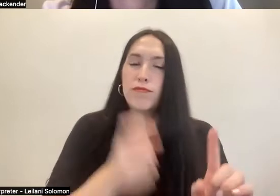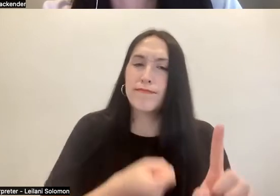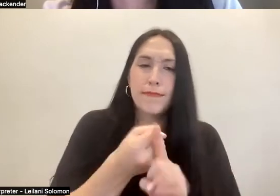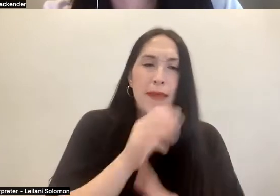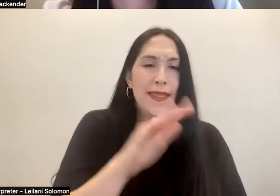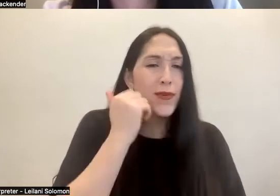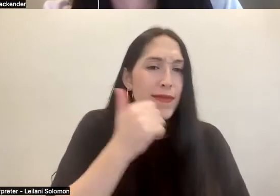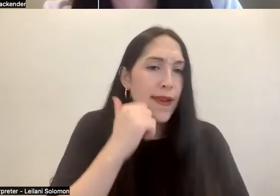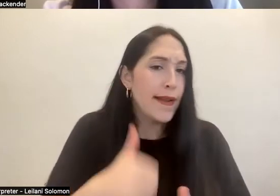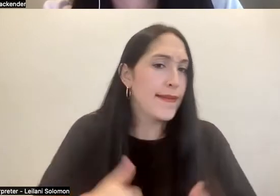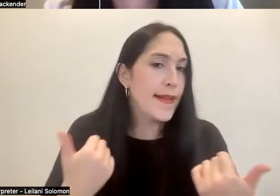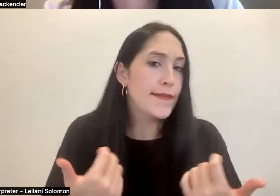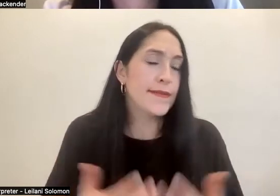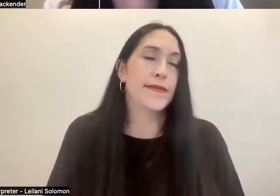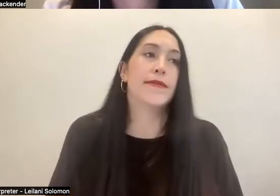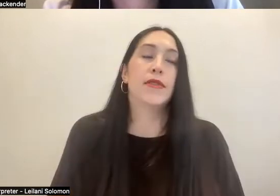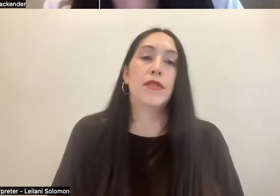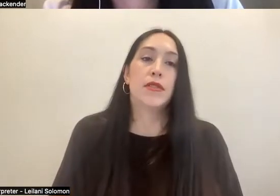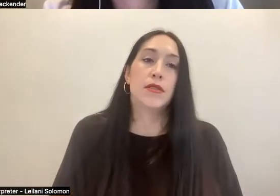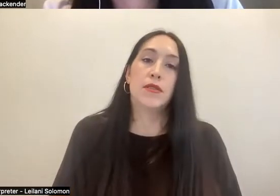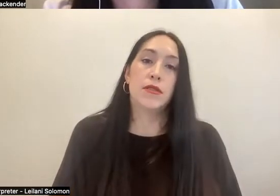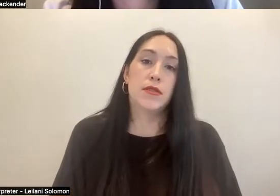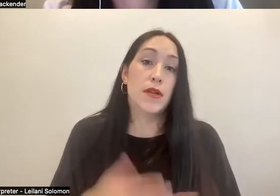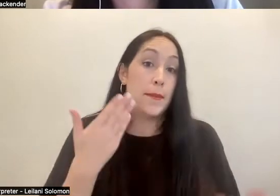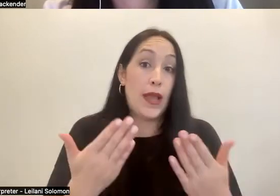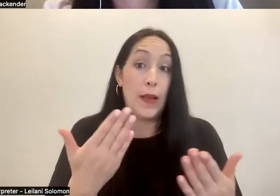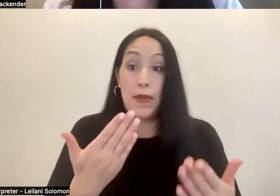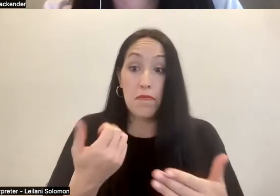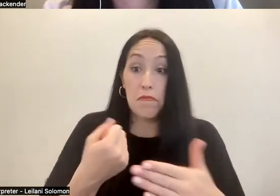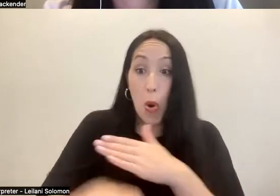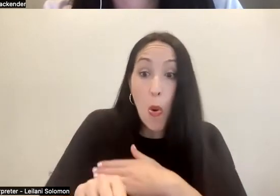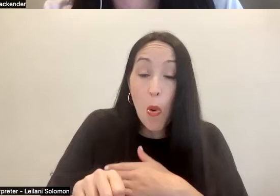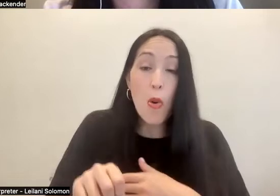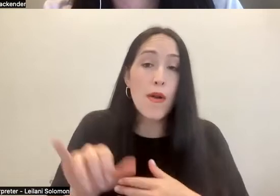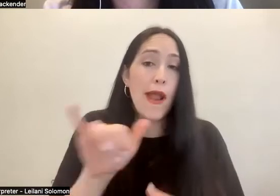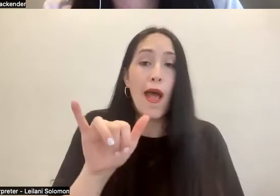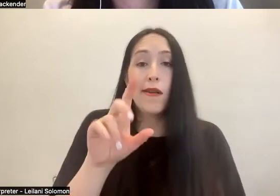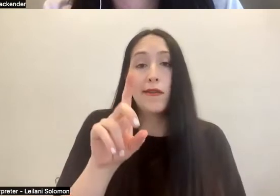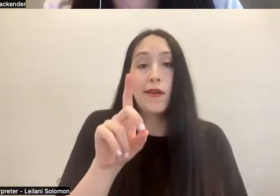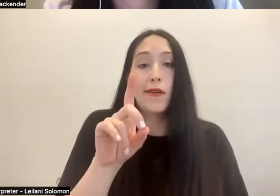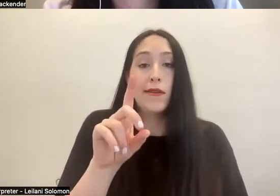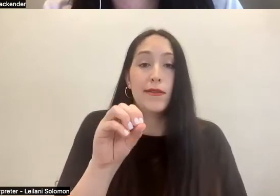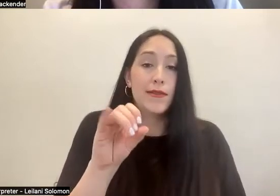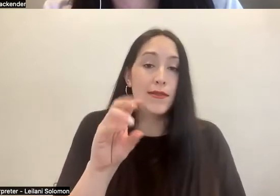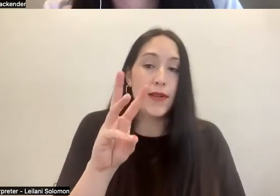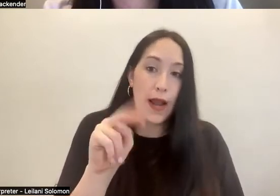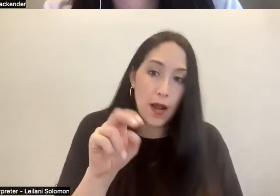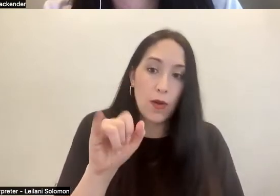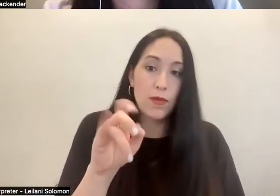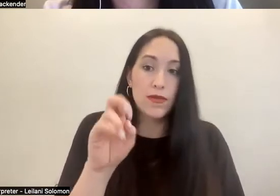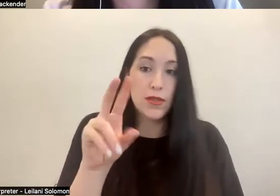that be something that you might have diagnosed at birth, such as Down syndrome, cerebral palsy. It might be diagnosed a little